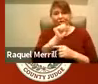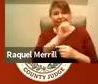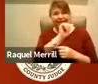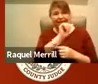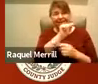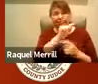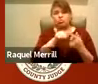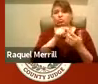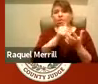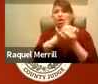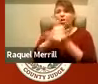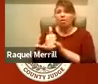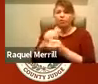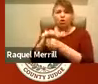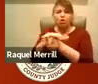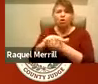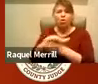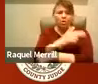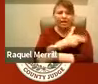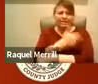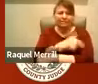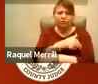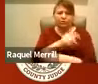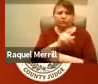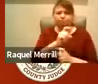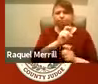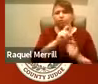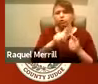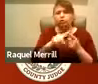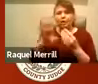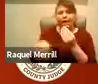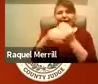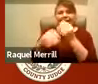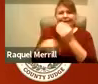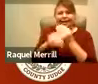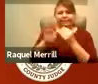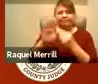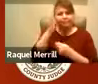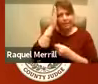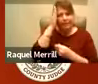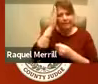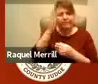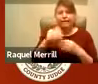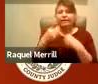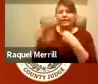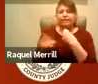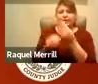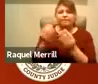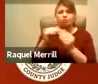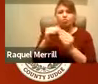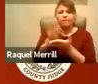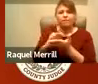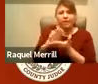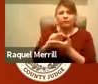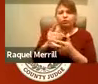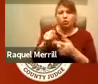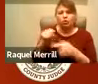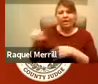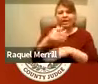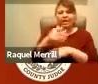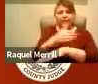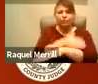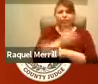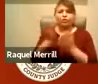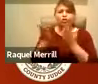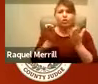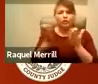local hospitals increase their capacity and giving them some additional funds so that they can improve the services